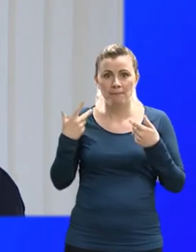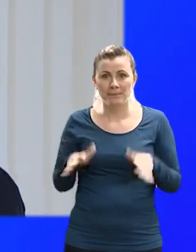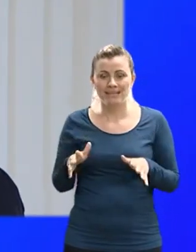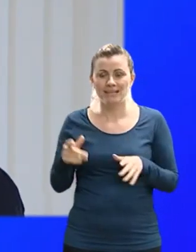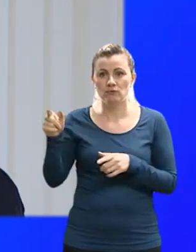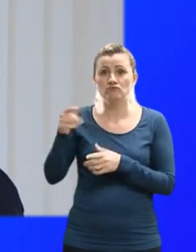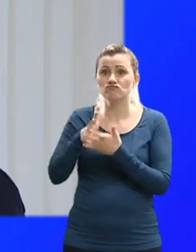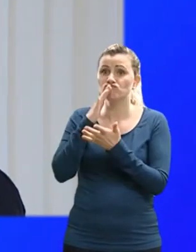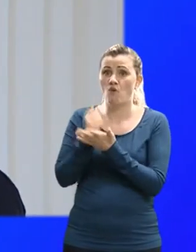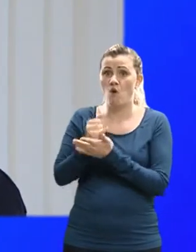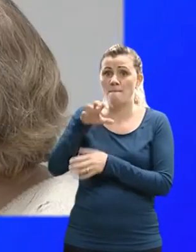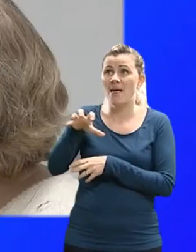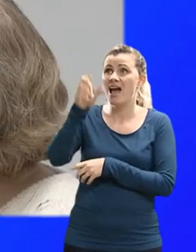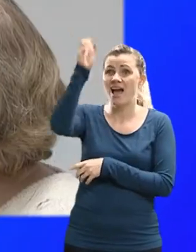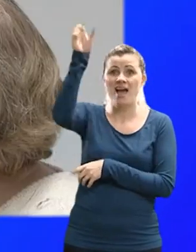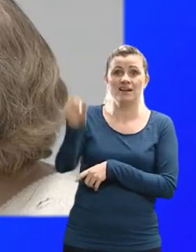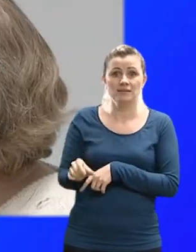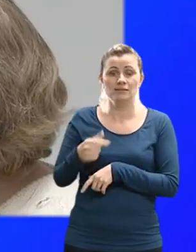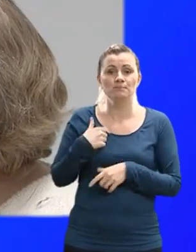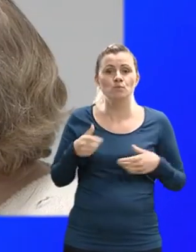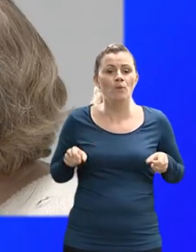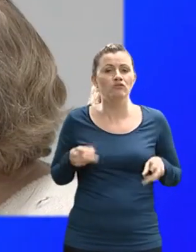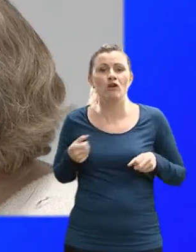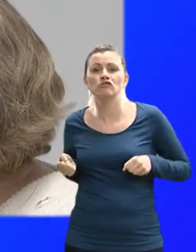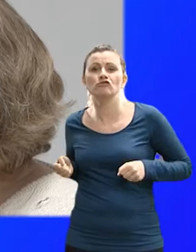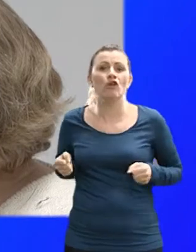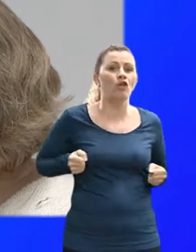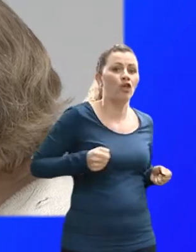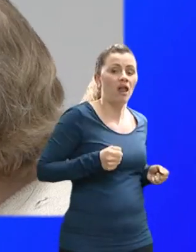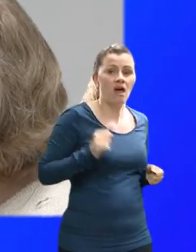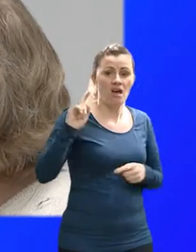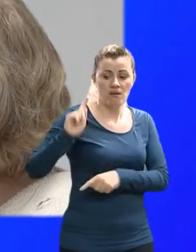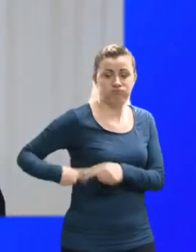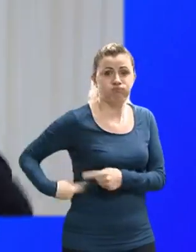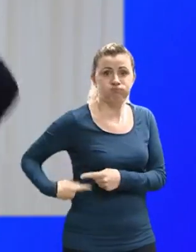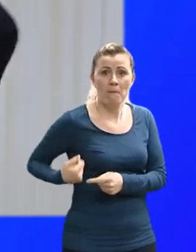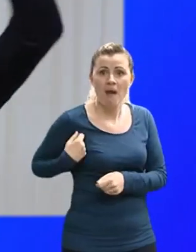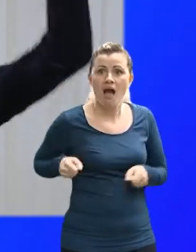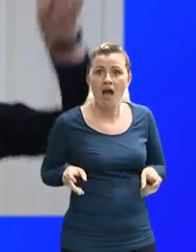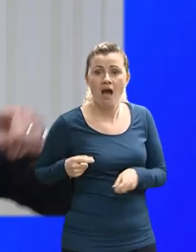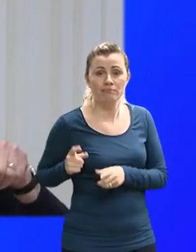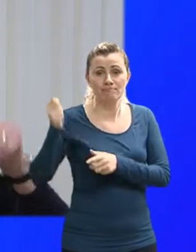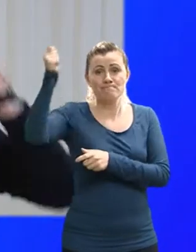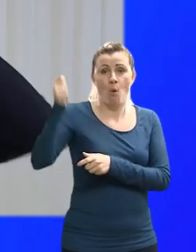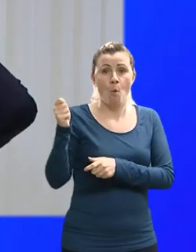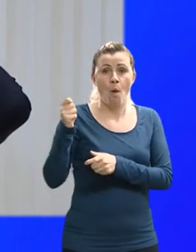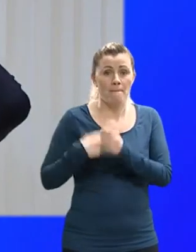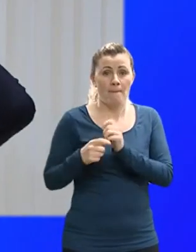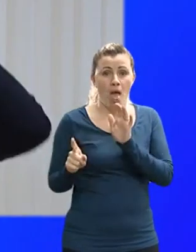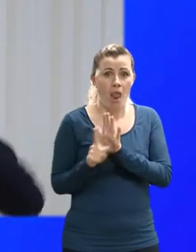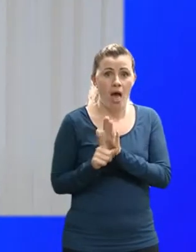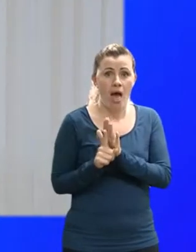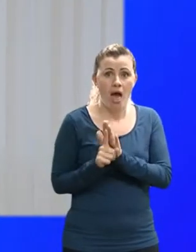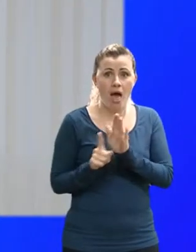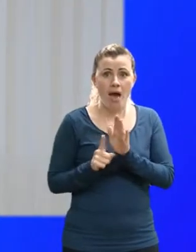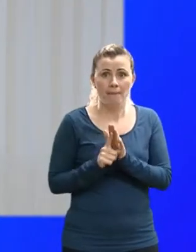then there's more chance of cooperation. When we went to Selby Hospital, for example, the pull cord in the wheelchair accessible